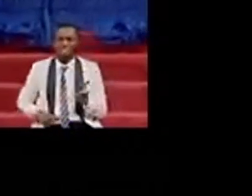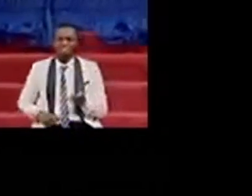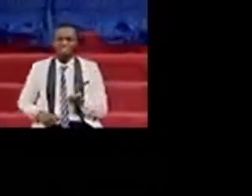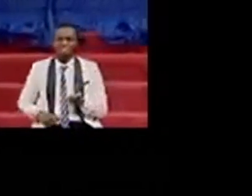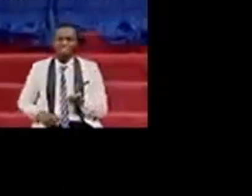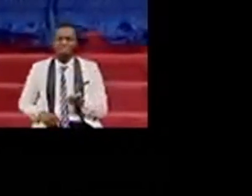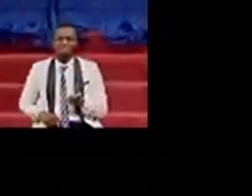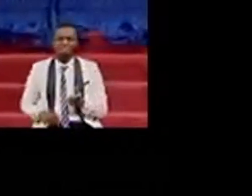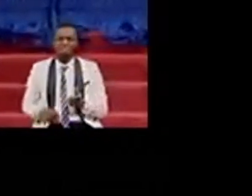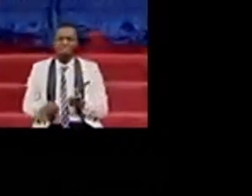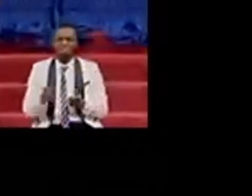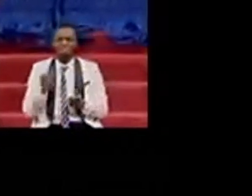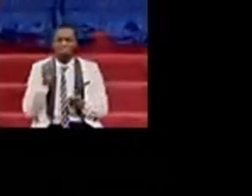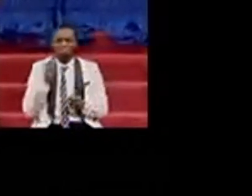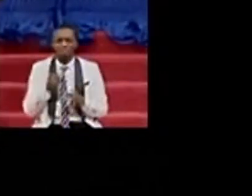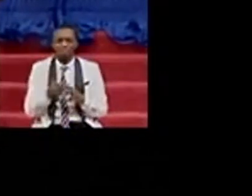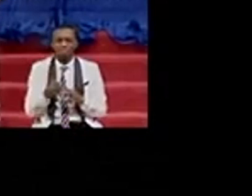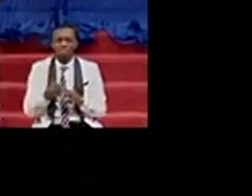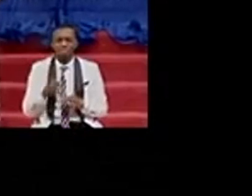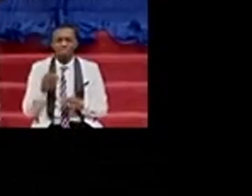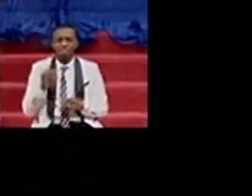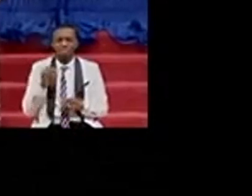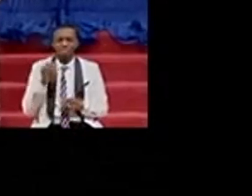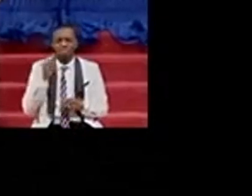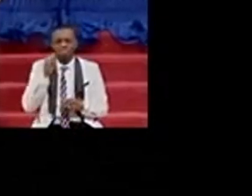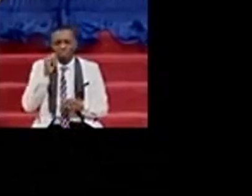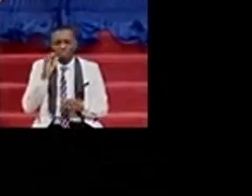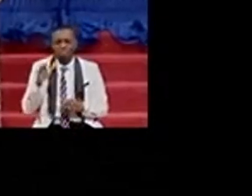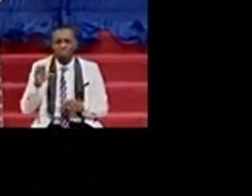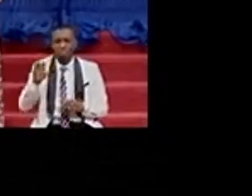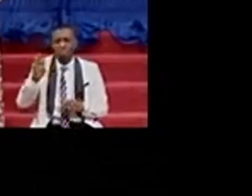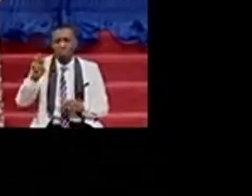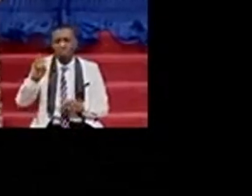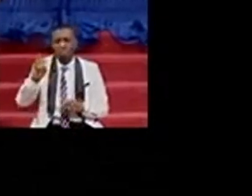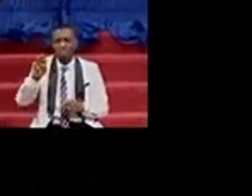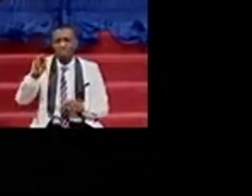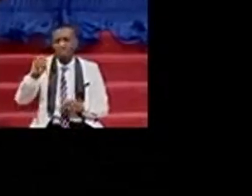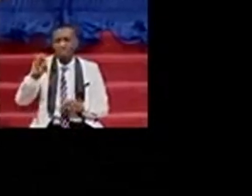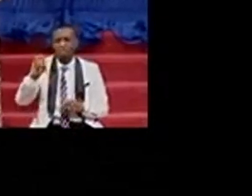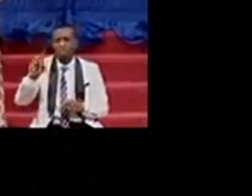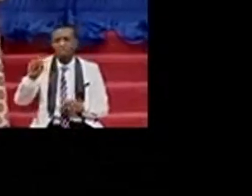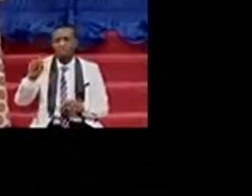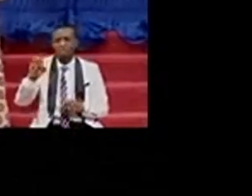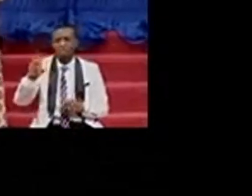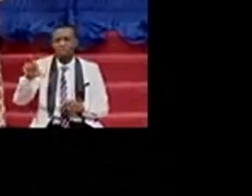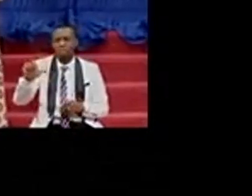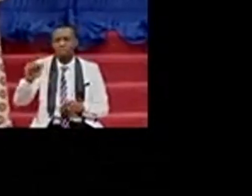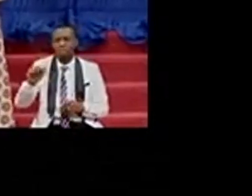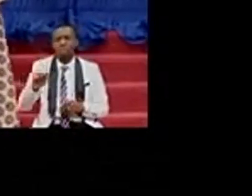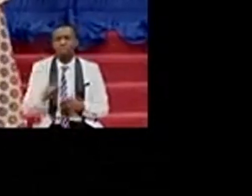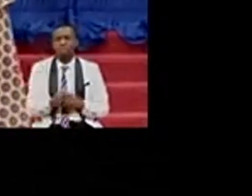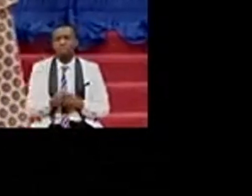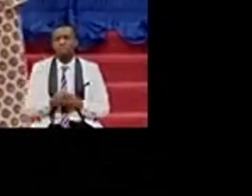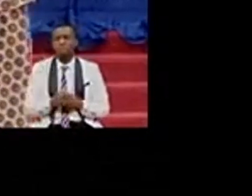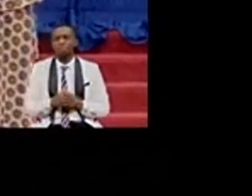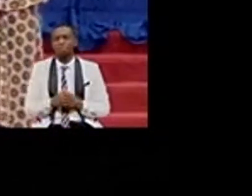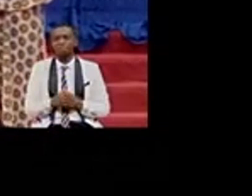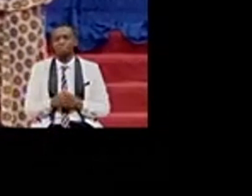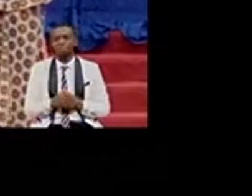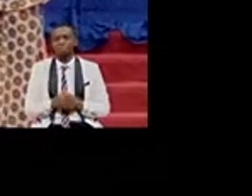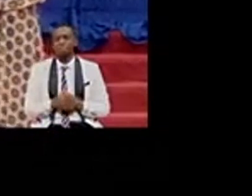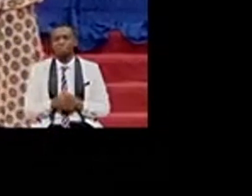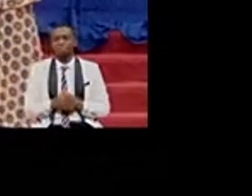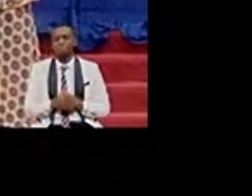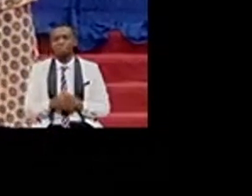Mrs. Gladys Omojola, she's excited because God has done a great thing in the life of her